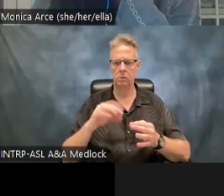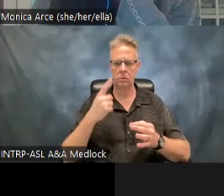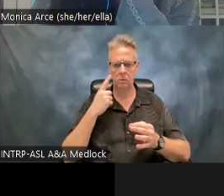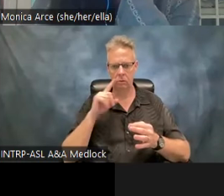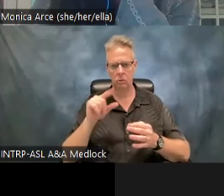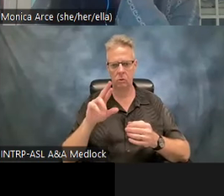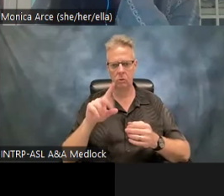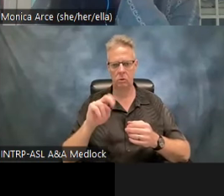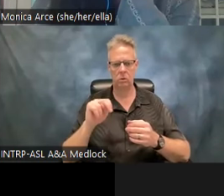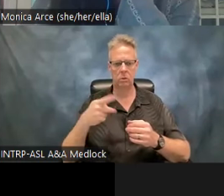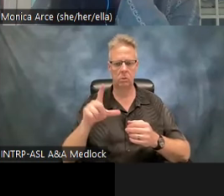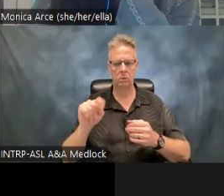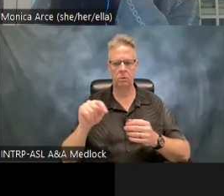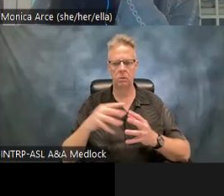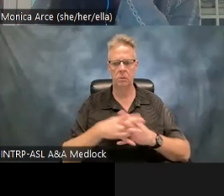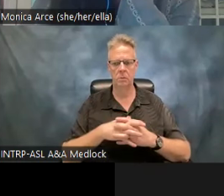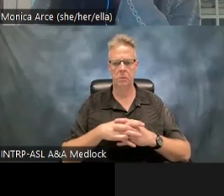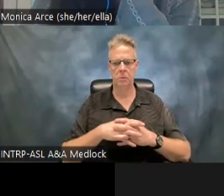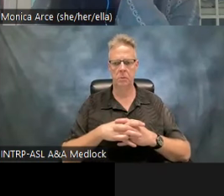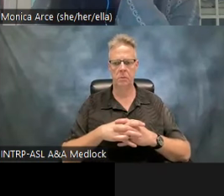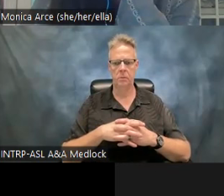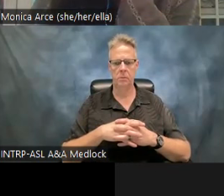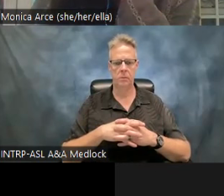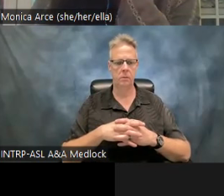garden plot.